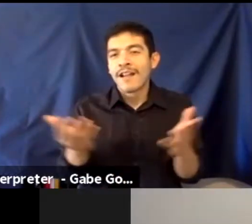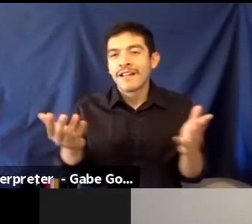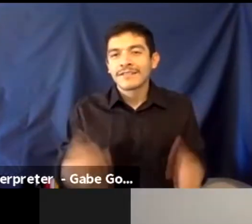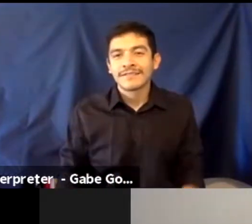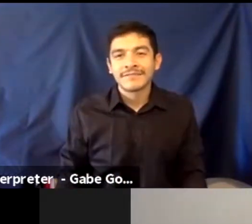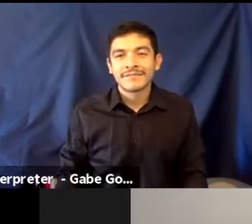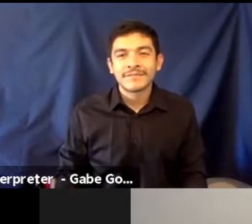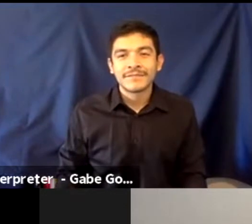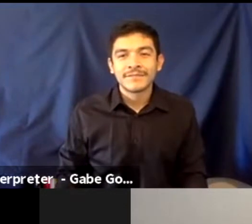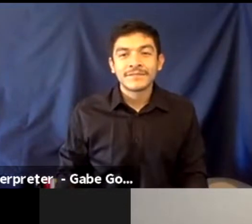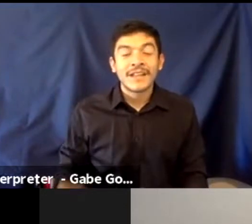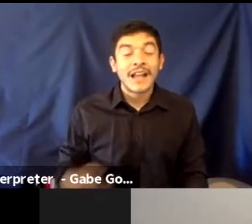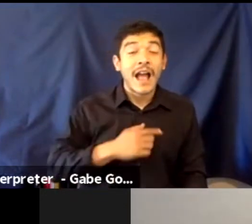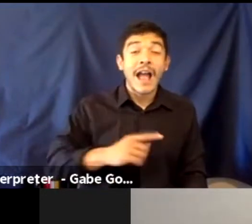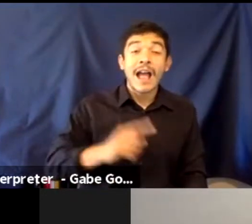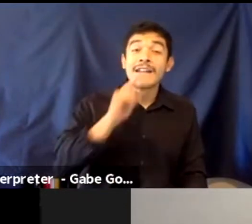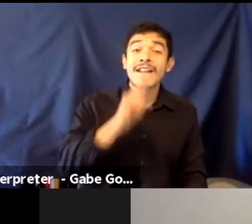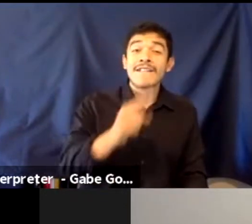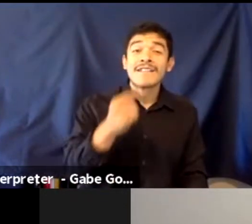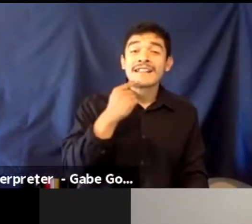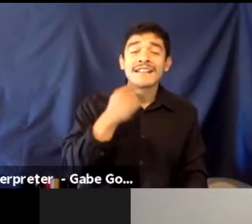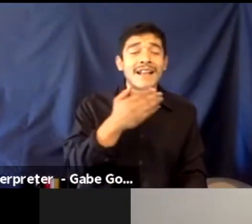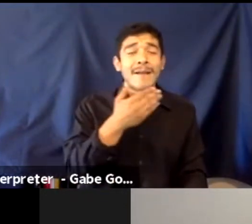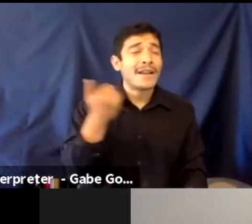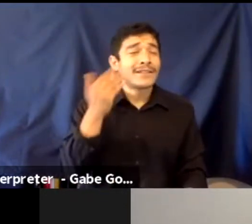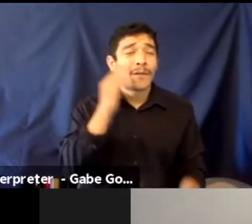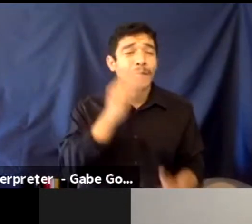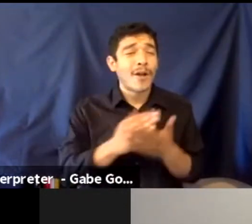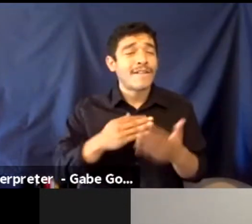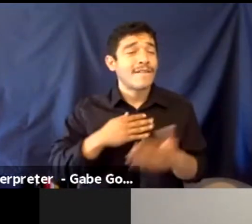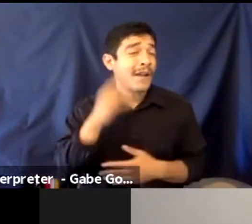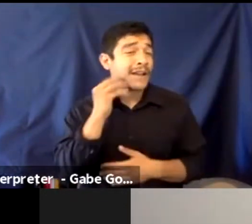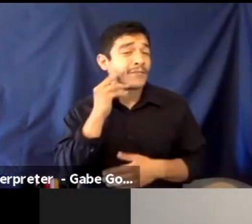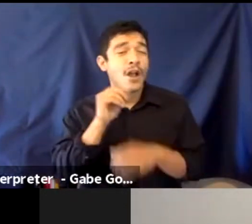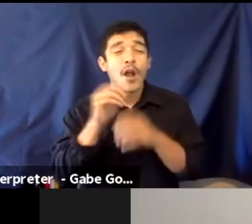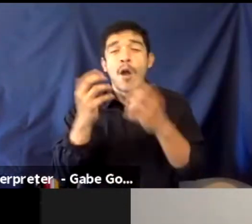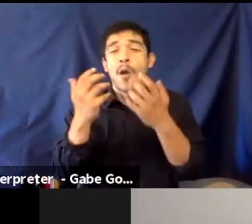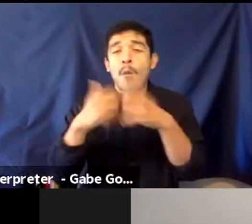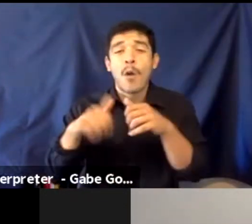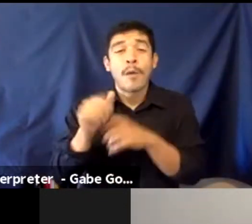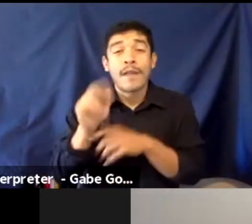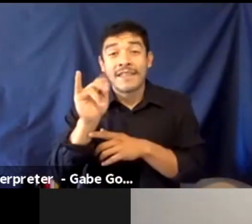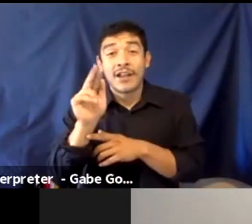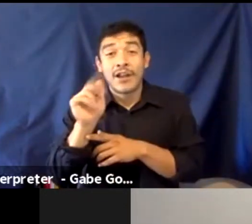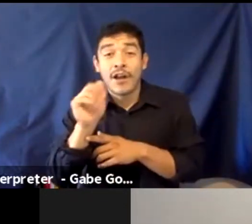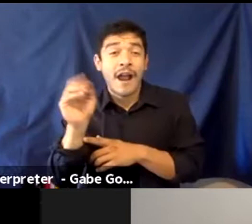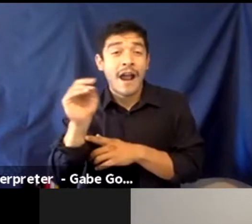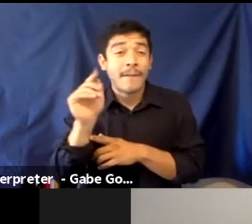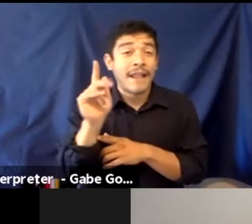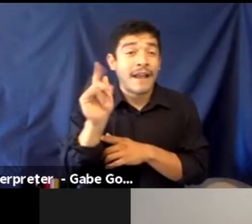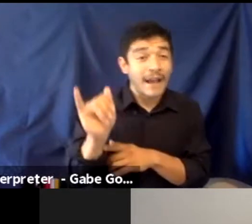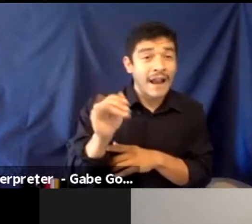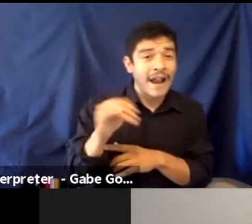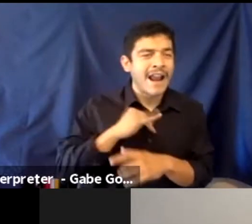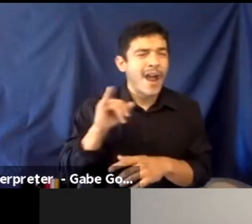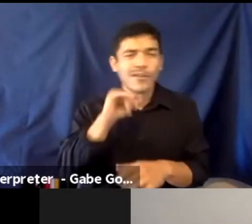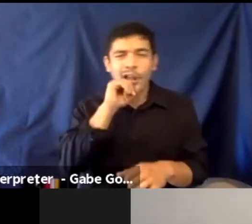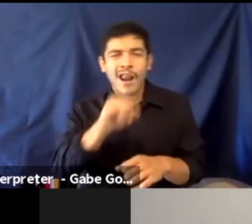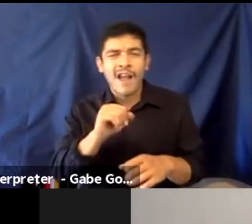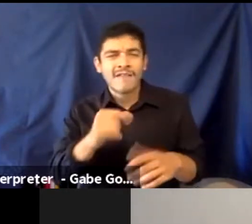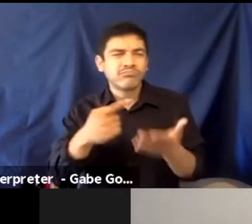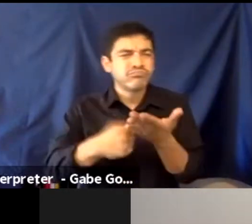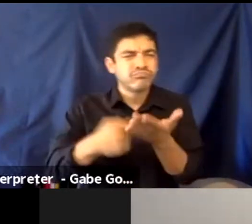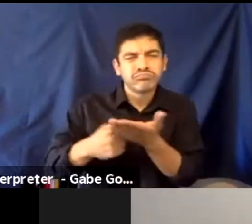So I would definitely say the best part of the experience was getting to work with Kiarra and Malachai. And I also love talking about all these cool